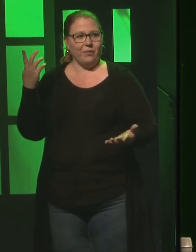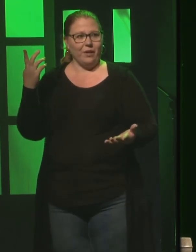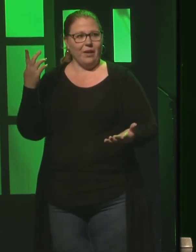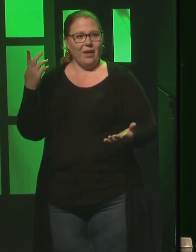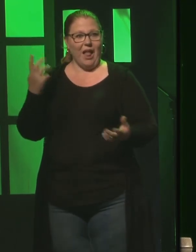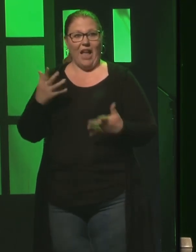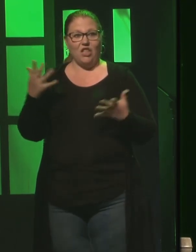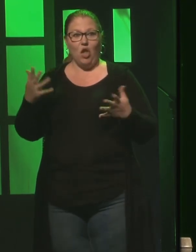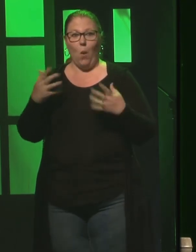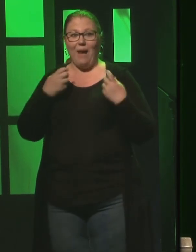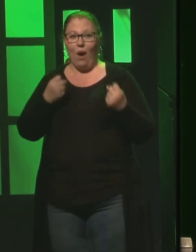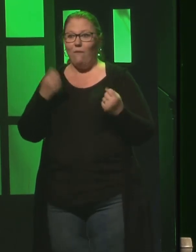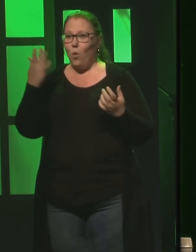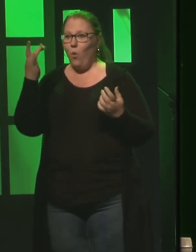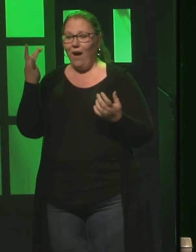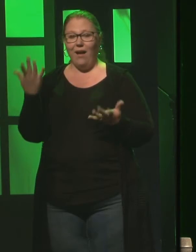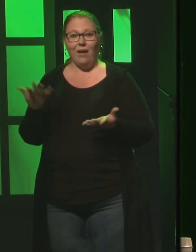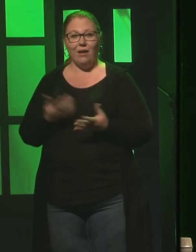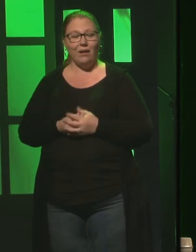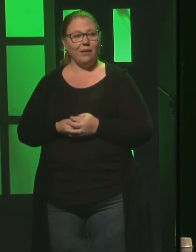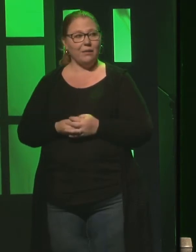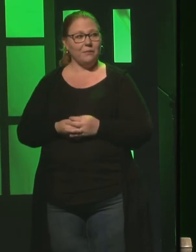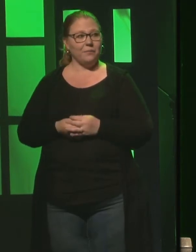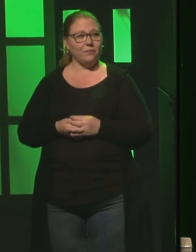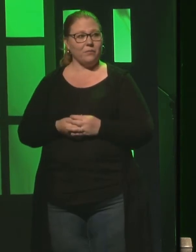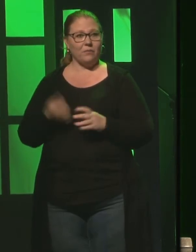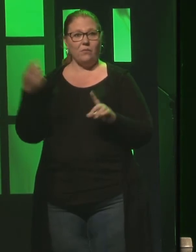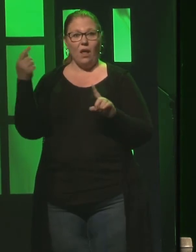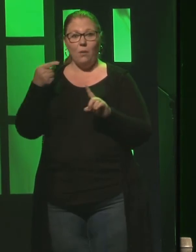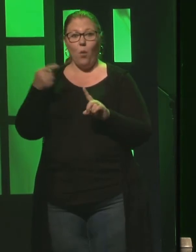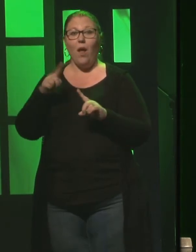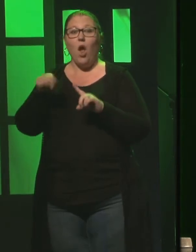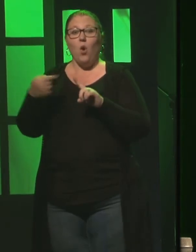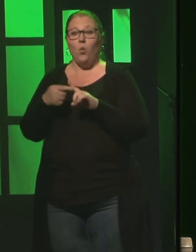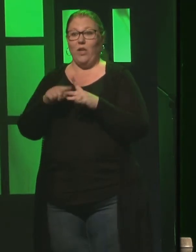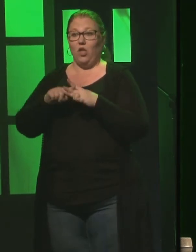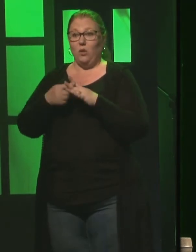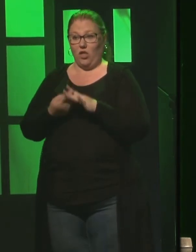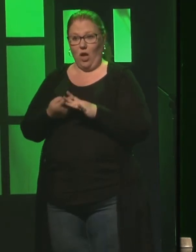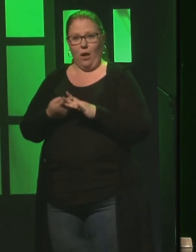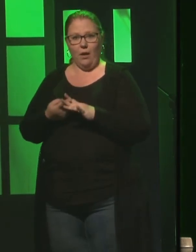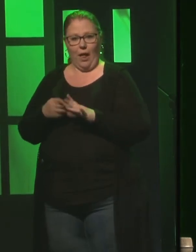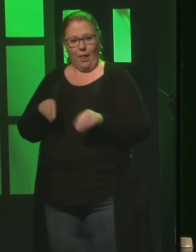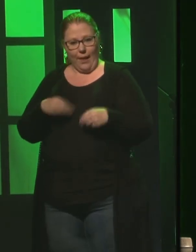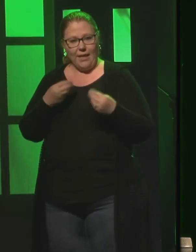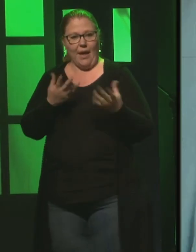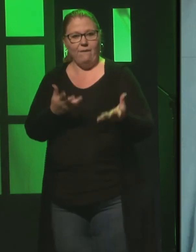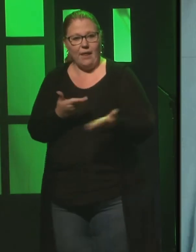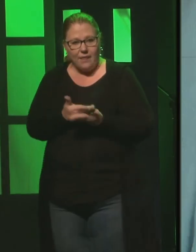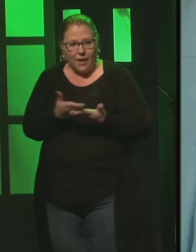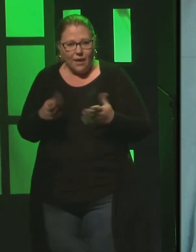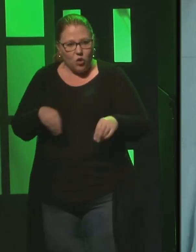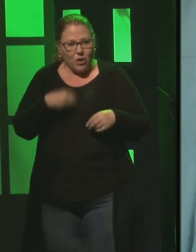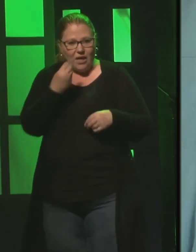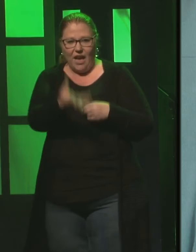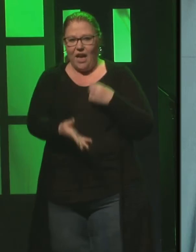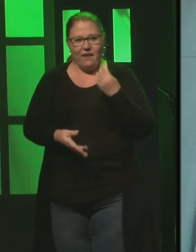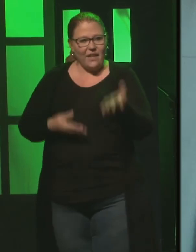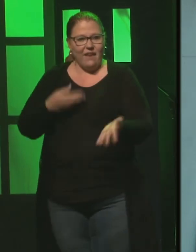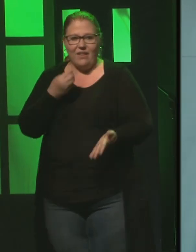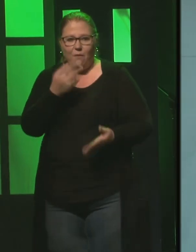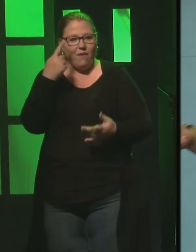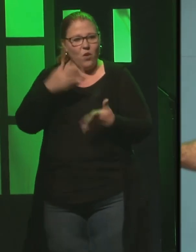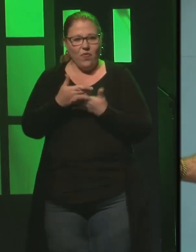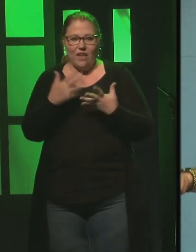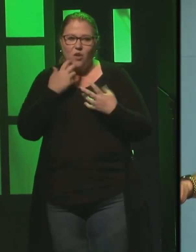It's so powerful because here's the thing. When we start to live that, you start pulling that stuff out, right? You start giving it away. You start giving it away to things you care